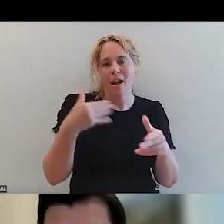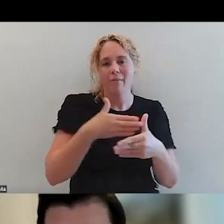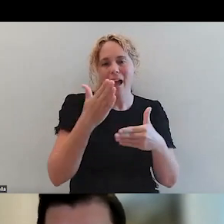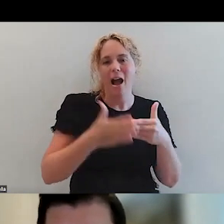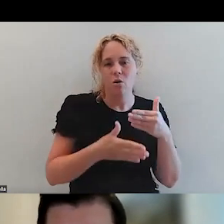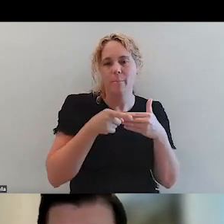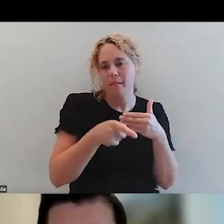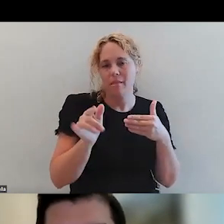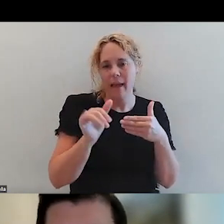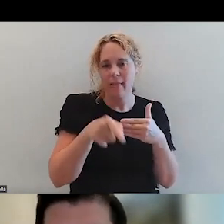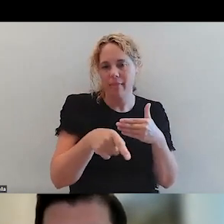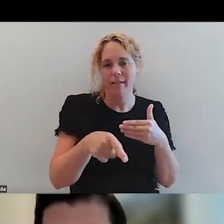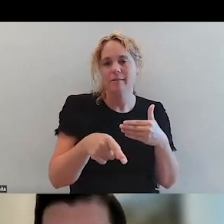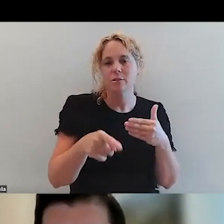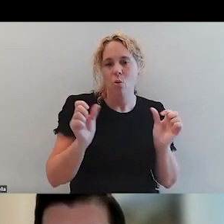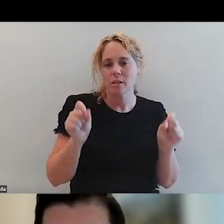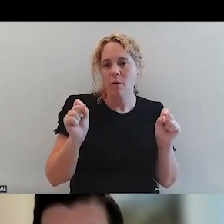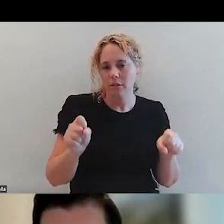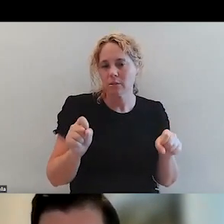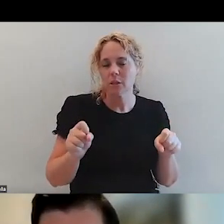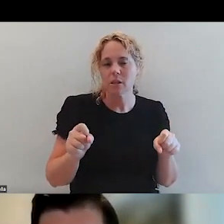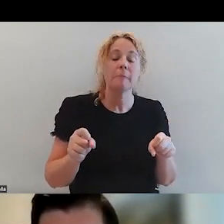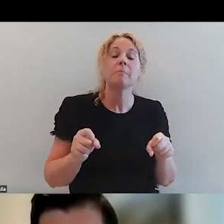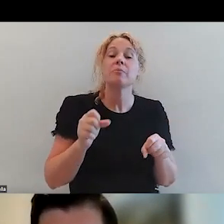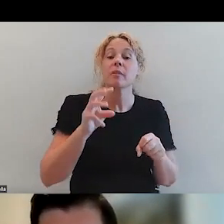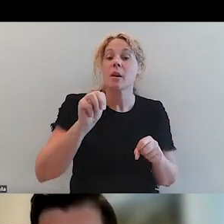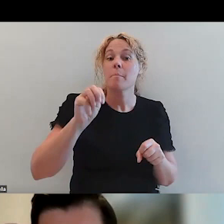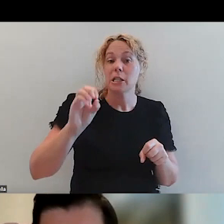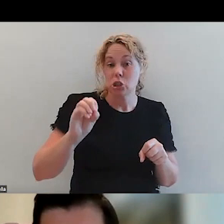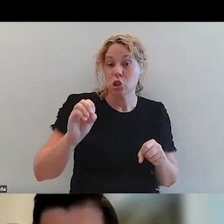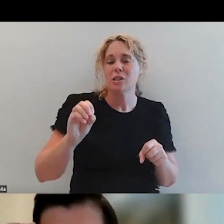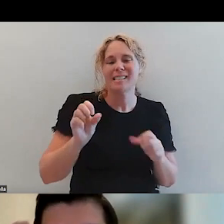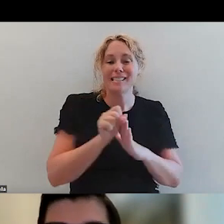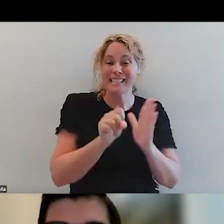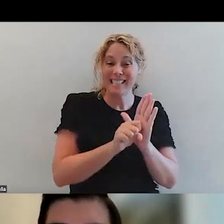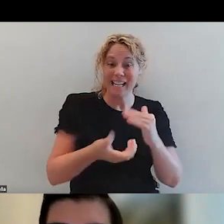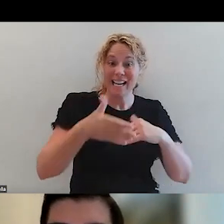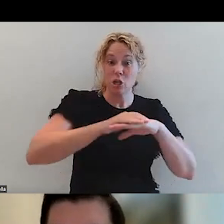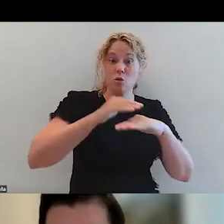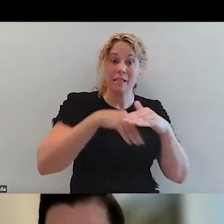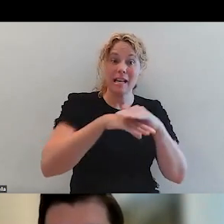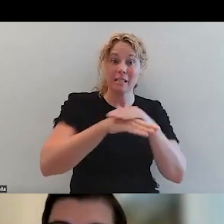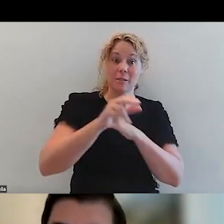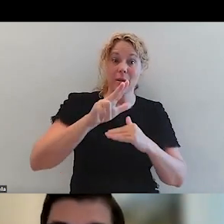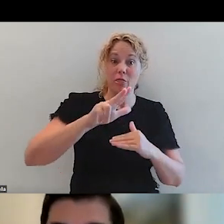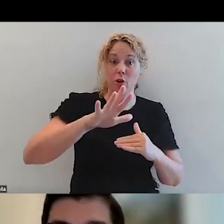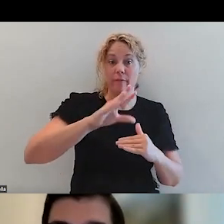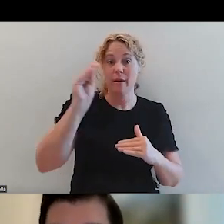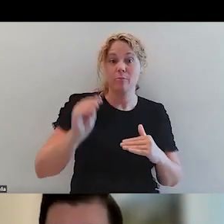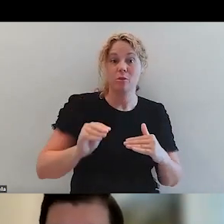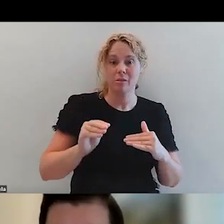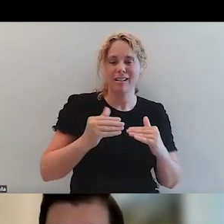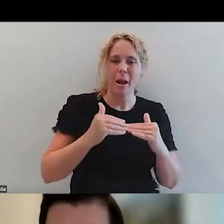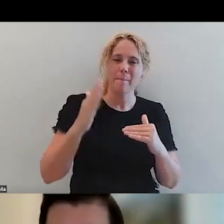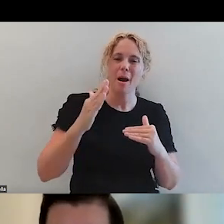want to put that out there that this is something possible. So Missouri is a state that's been able to increase access by 35%. So again, above that